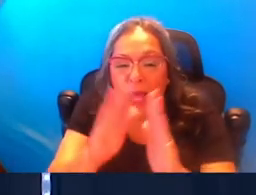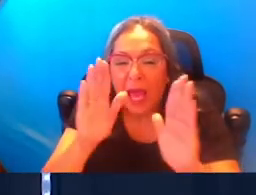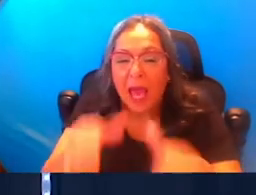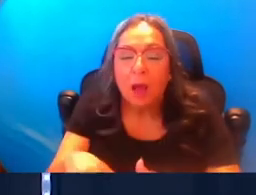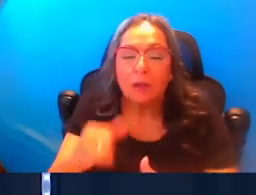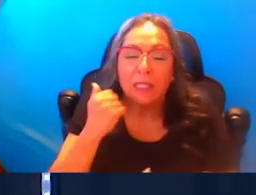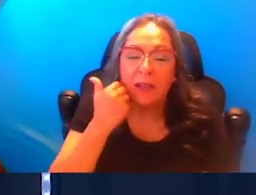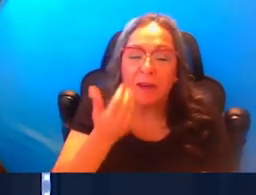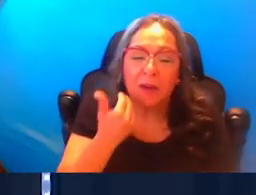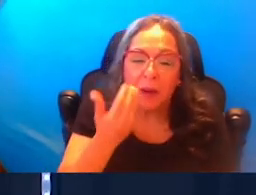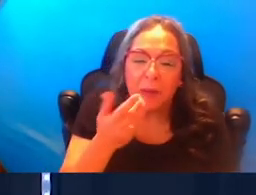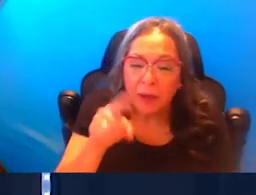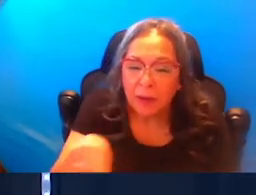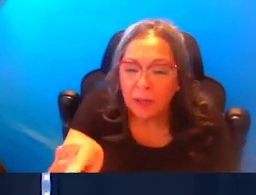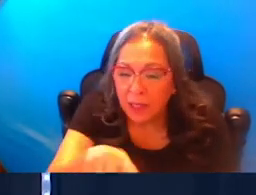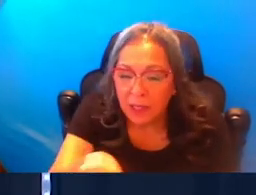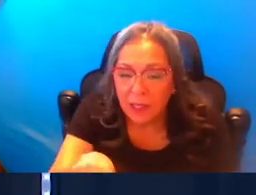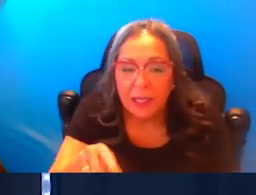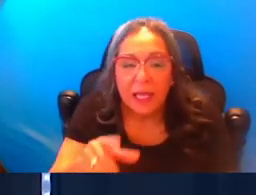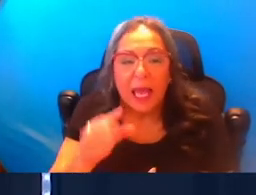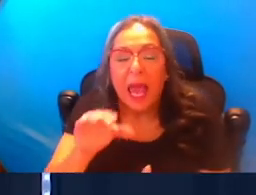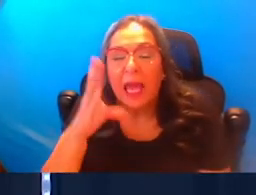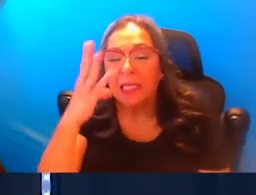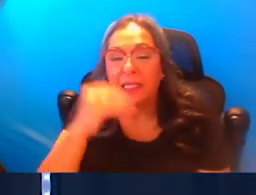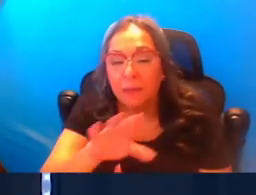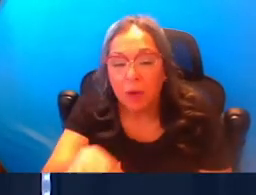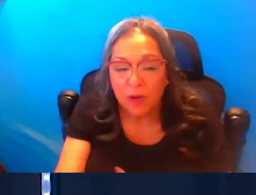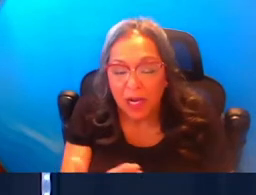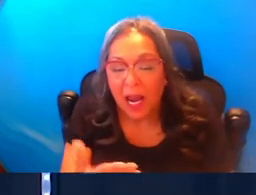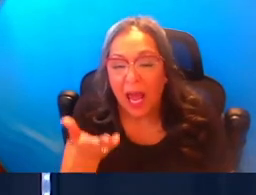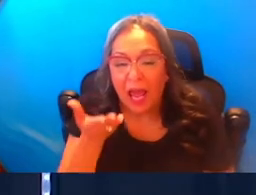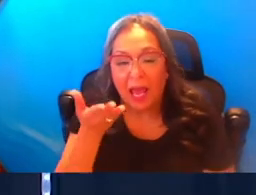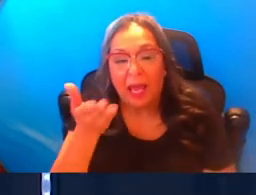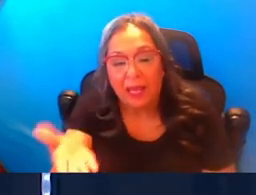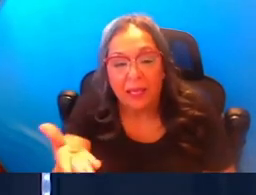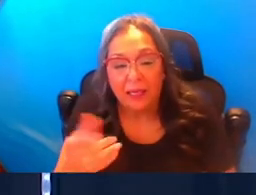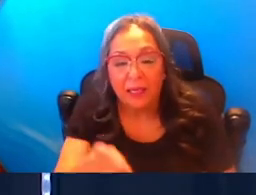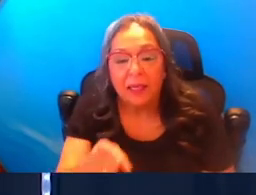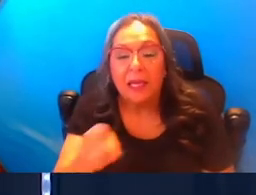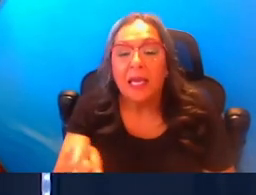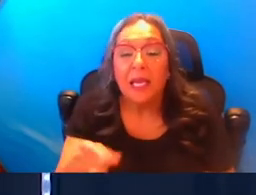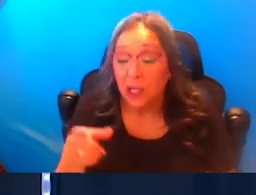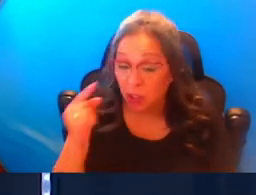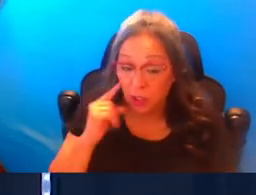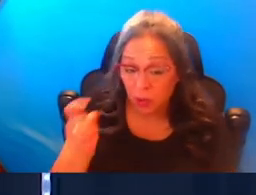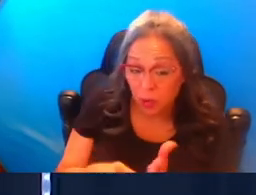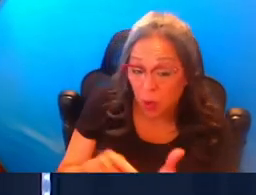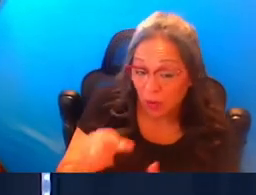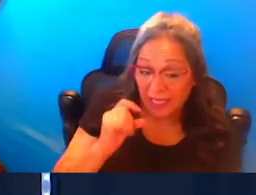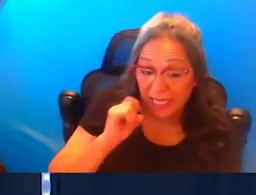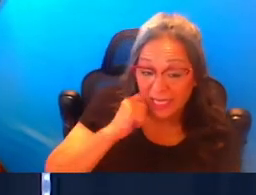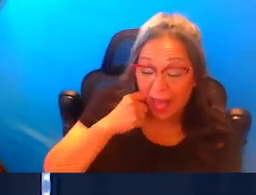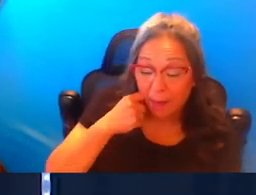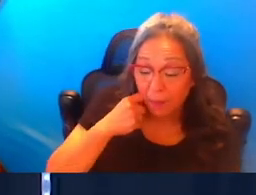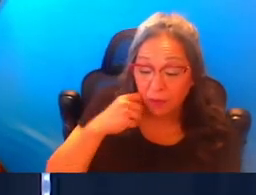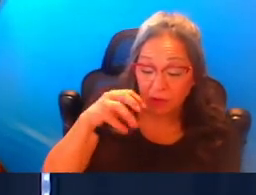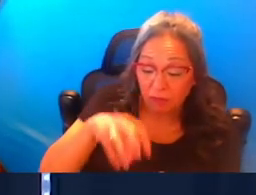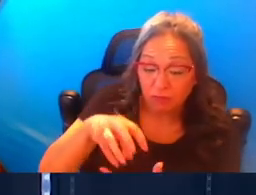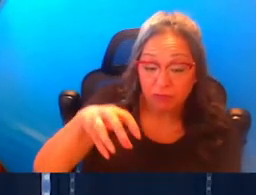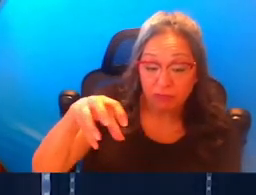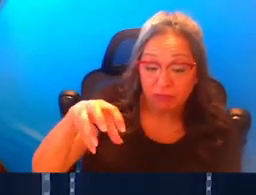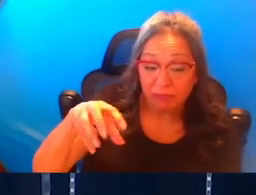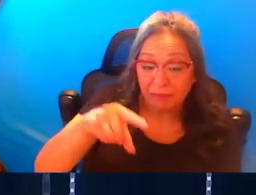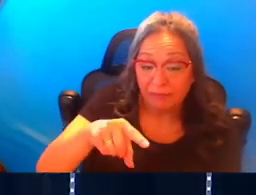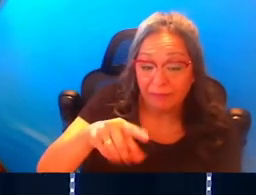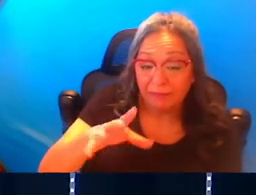Has anyone noticed the apples up here? I'm not going to explain them. These are meant to torture you so that you just wonder. Just